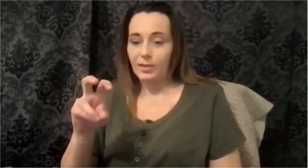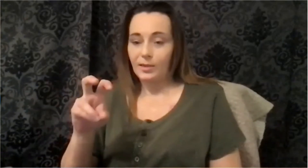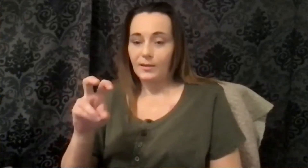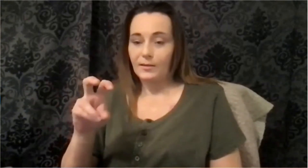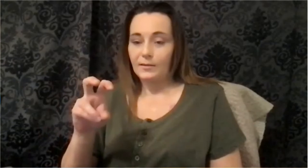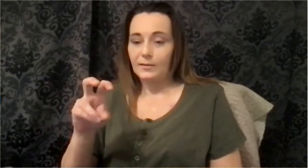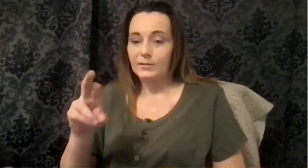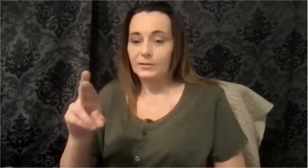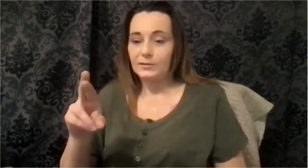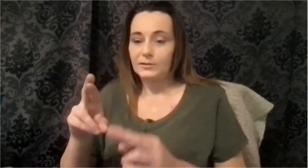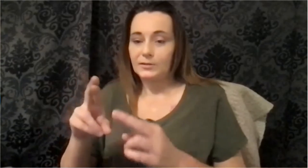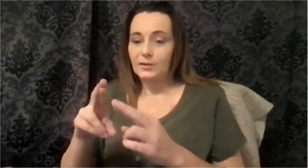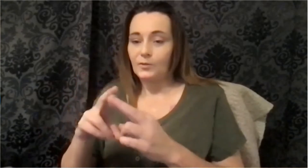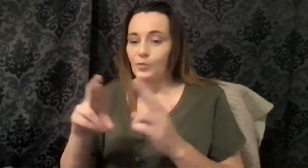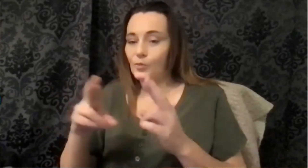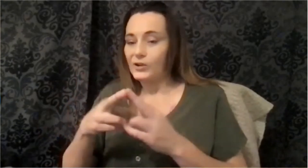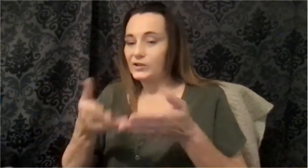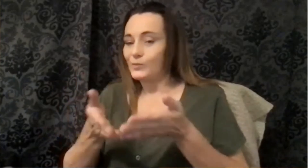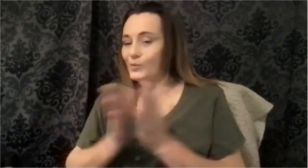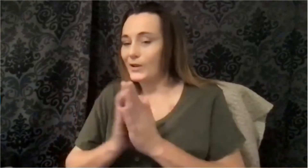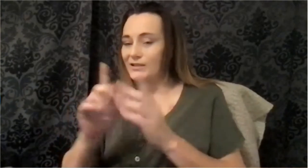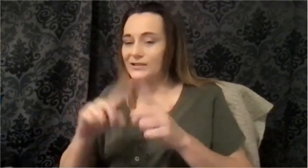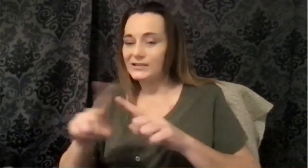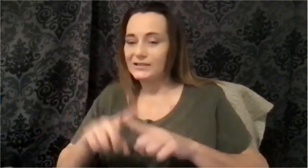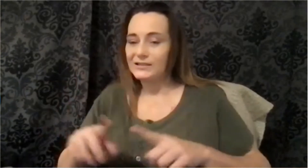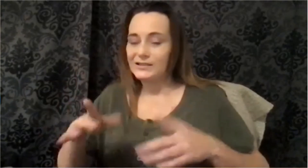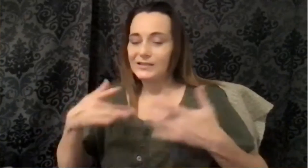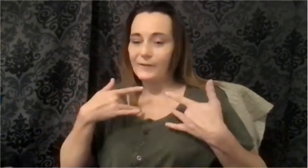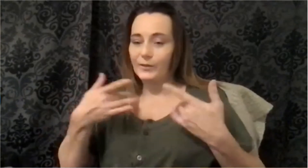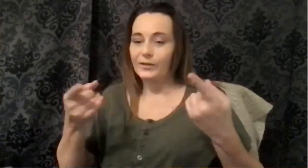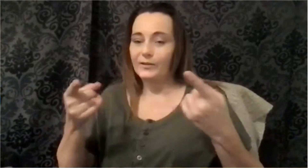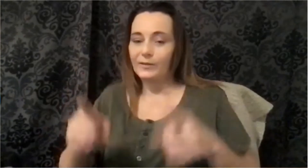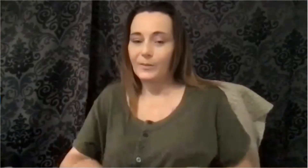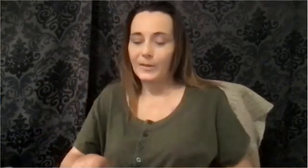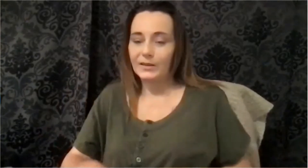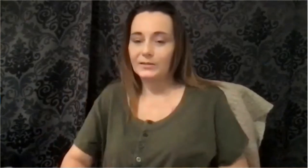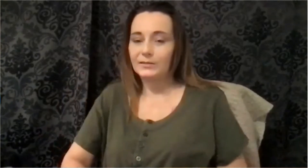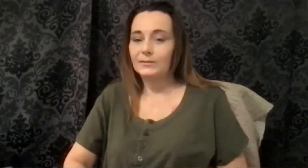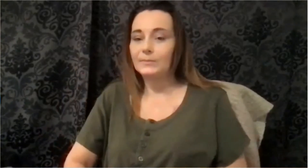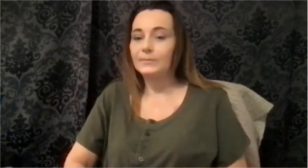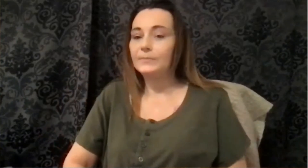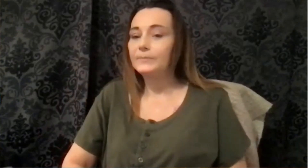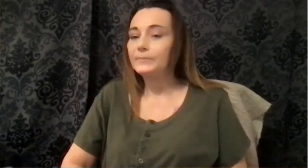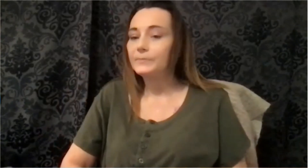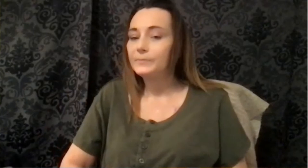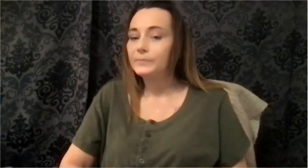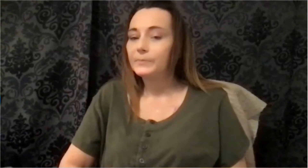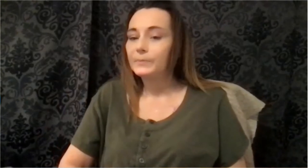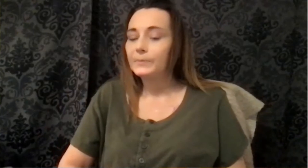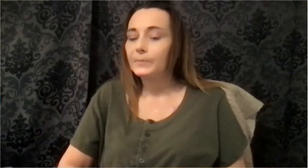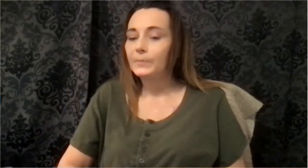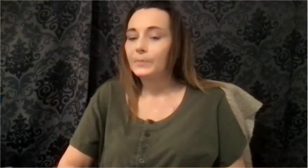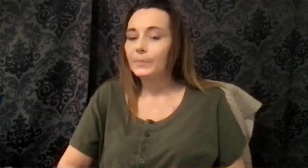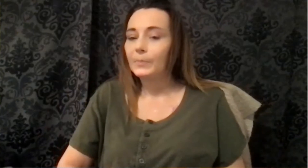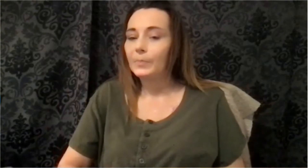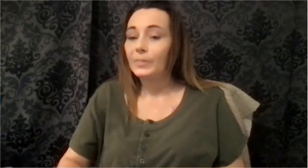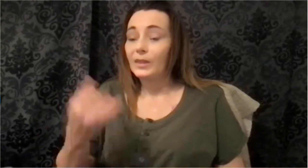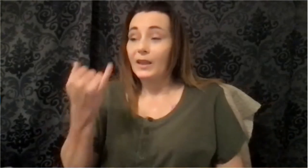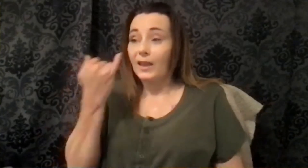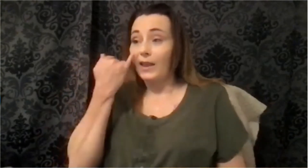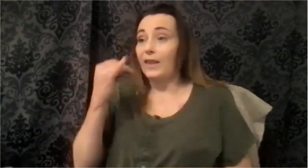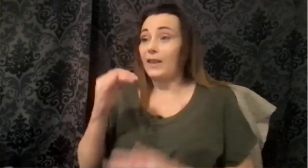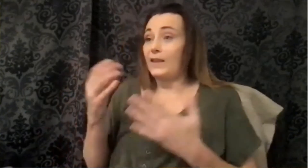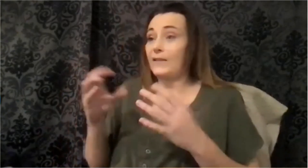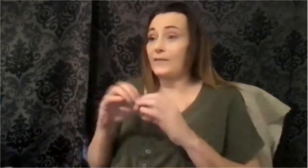various events. Like if it wasn't a pandemic, Yoel and I would be right there in the room with